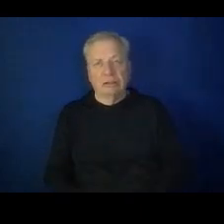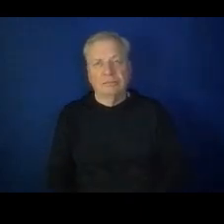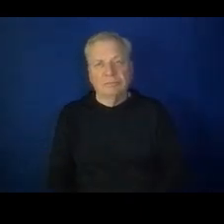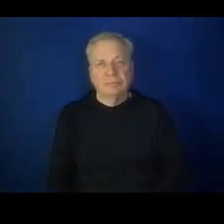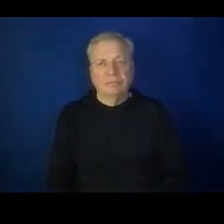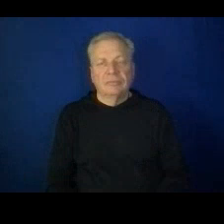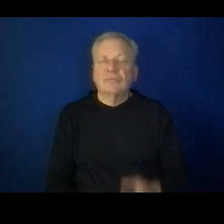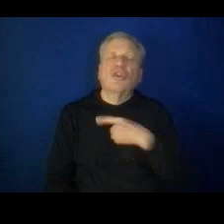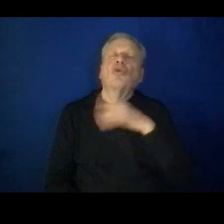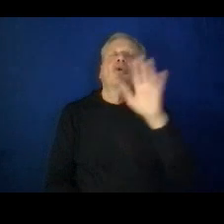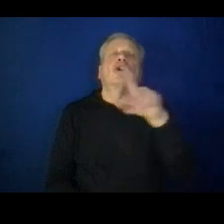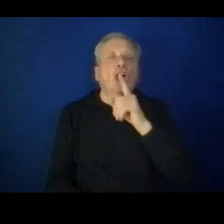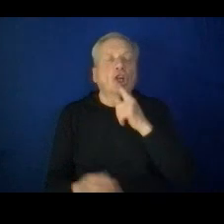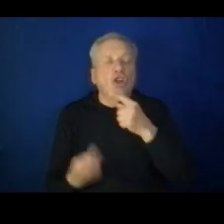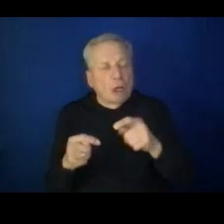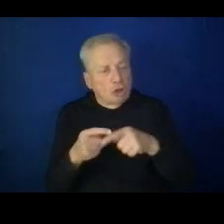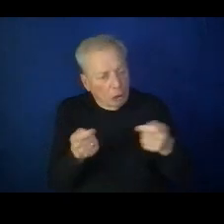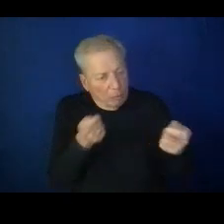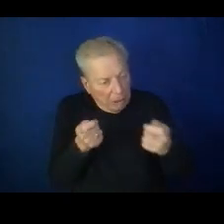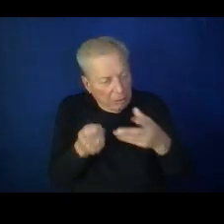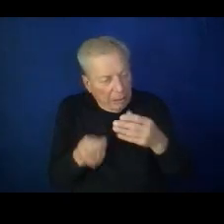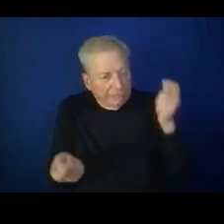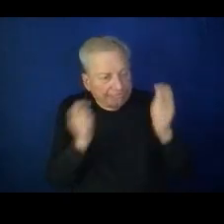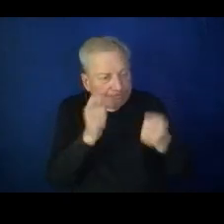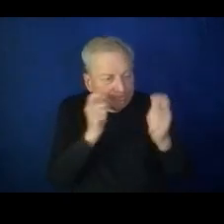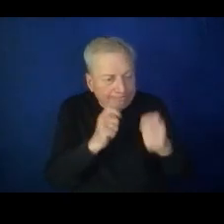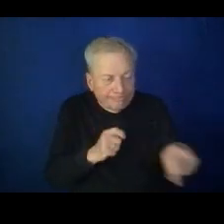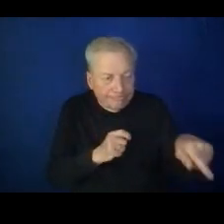You know, we tried to manage an adaptive